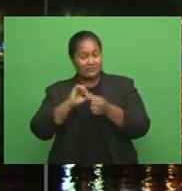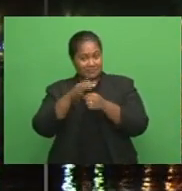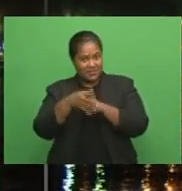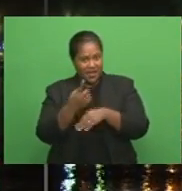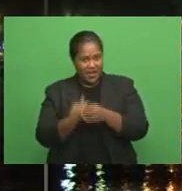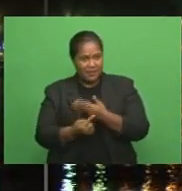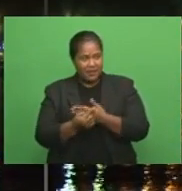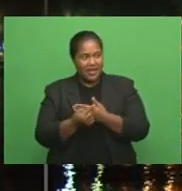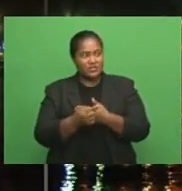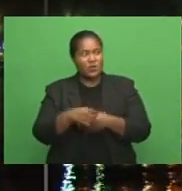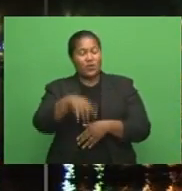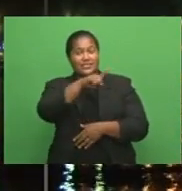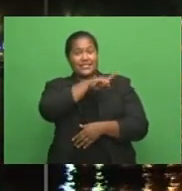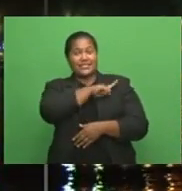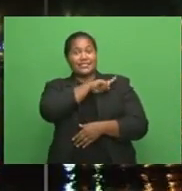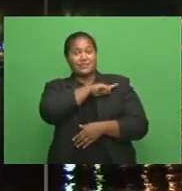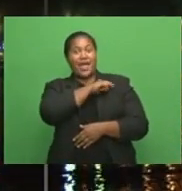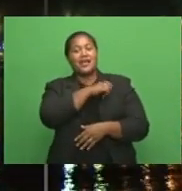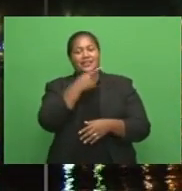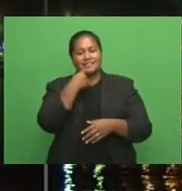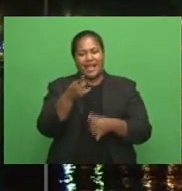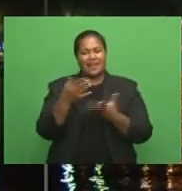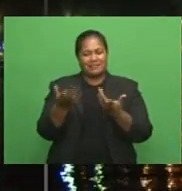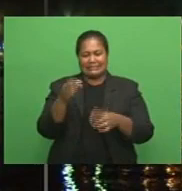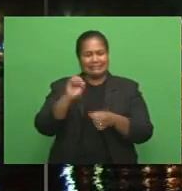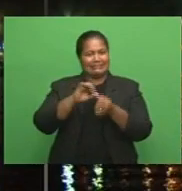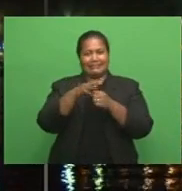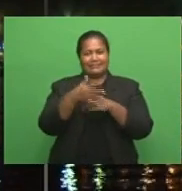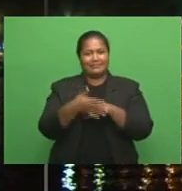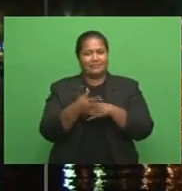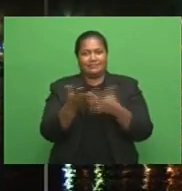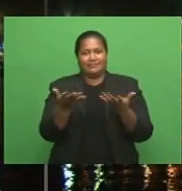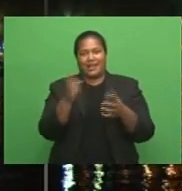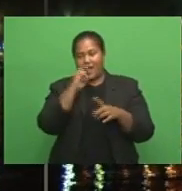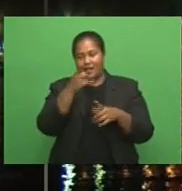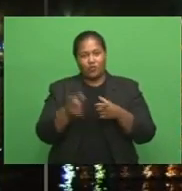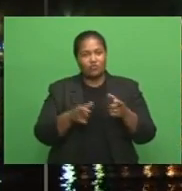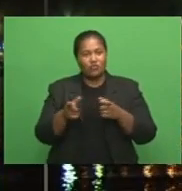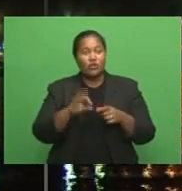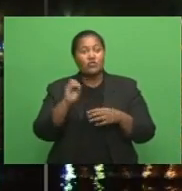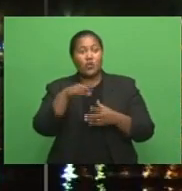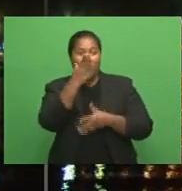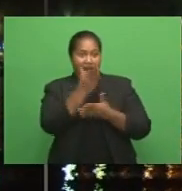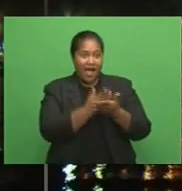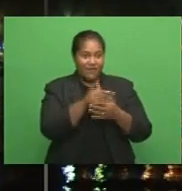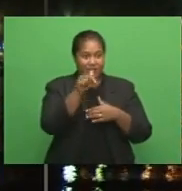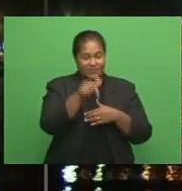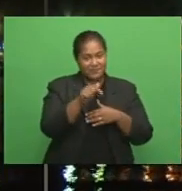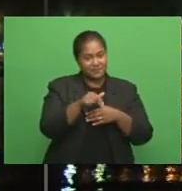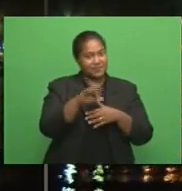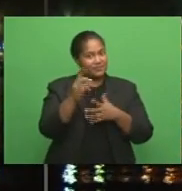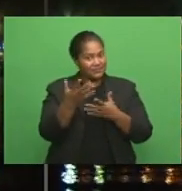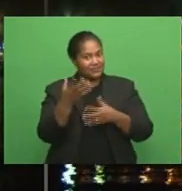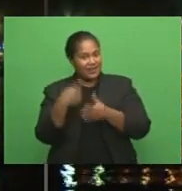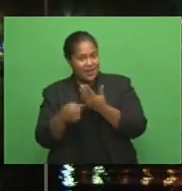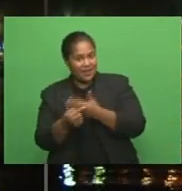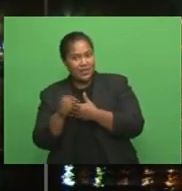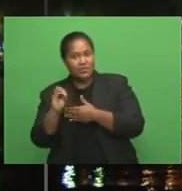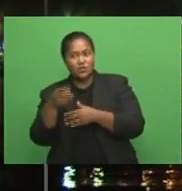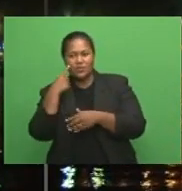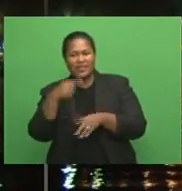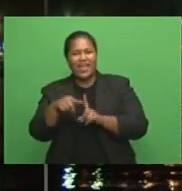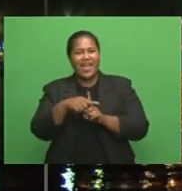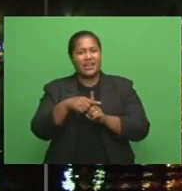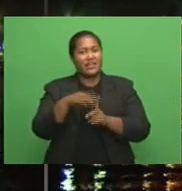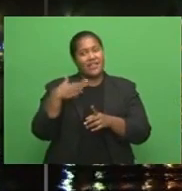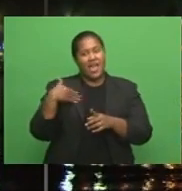government says the situation was under control, pointing out that half of the new cases detected were asymptomatic and adding that the health system was